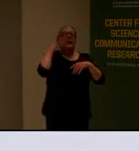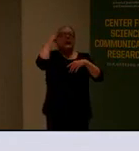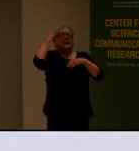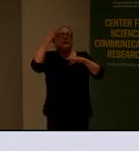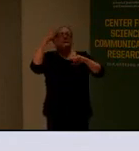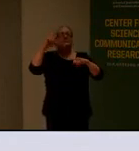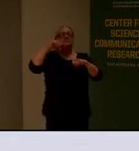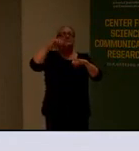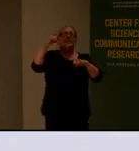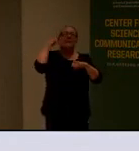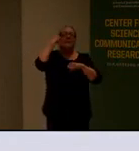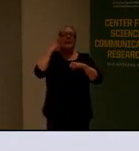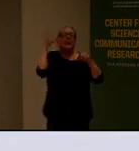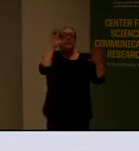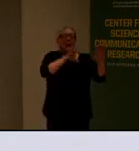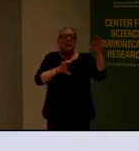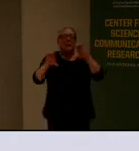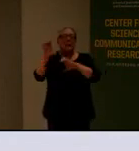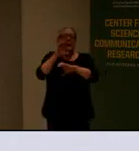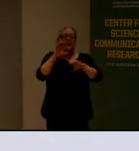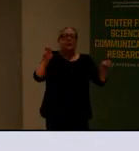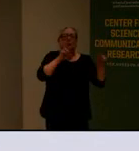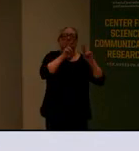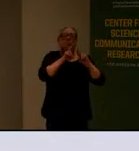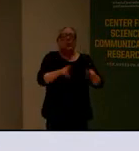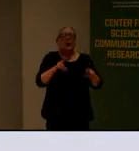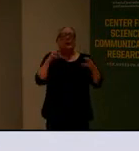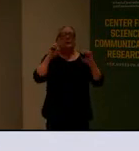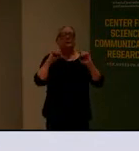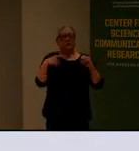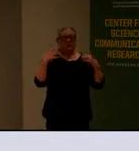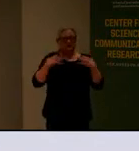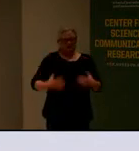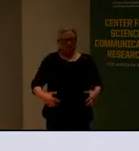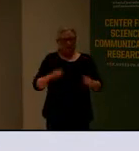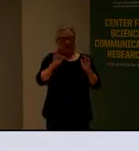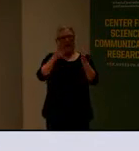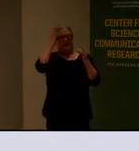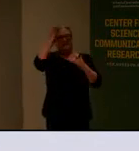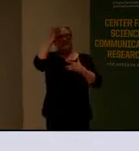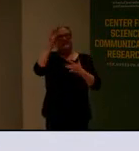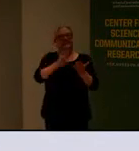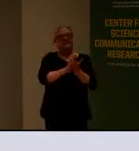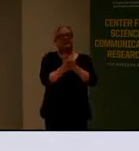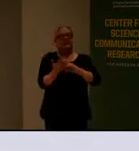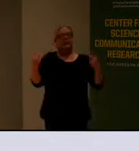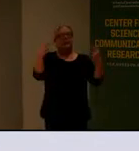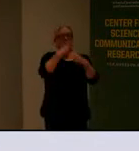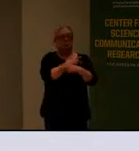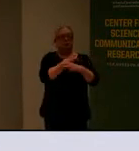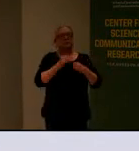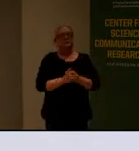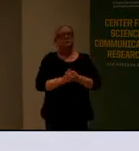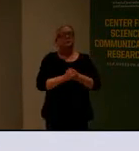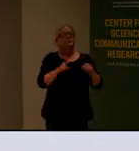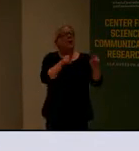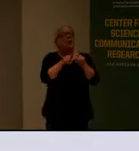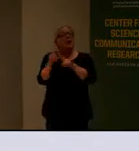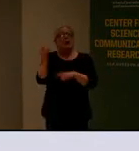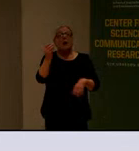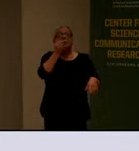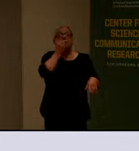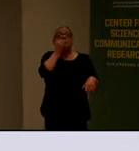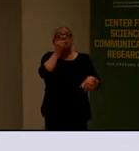heat-generated chemical reactions that can worsen underlying lung disease. We also think about food impacts.